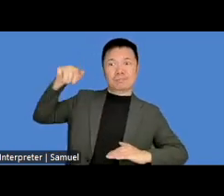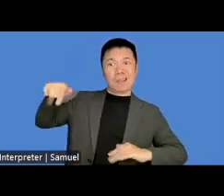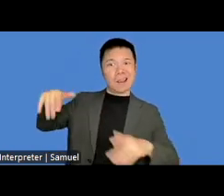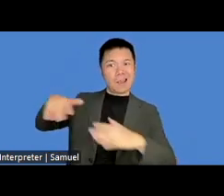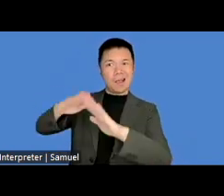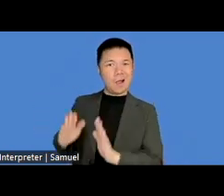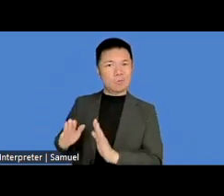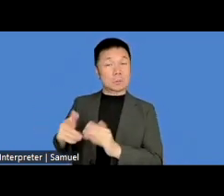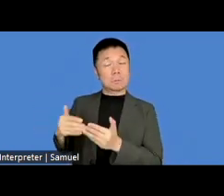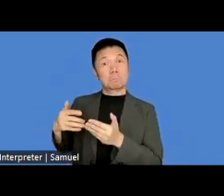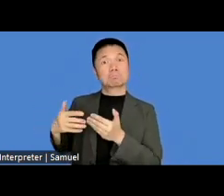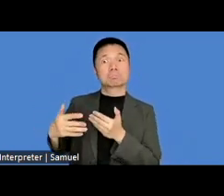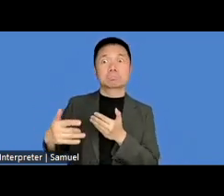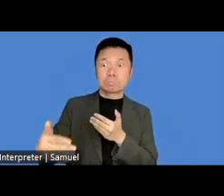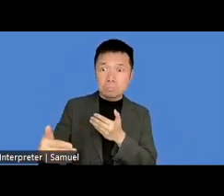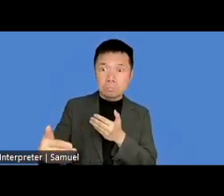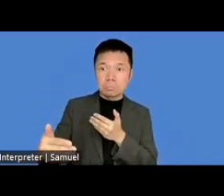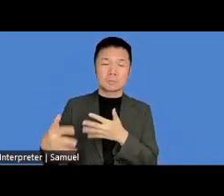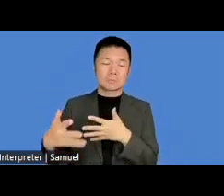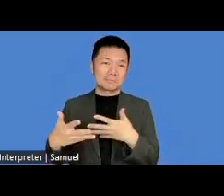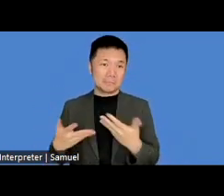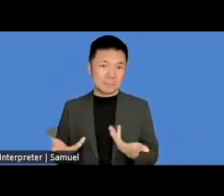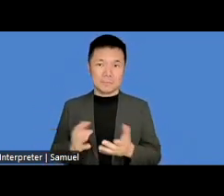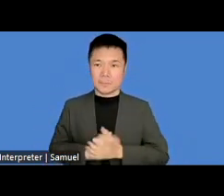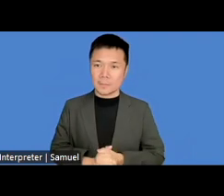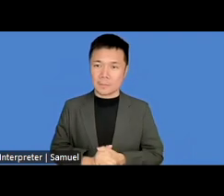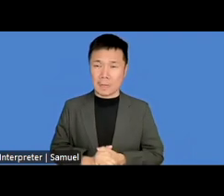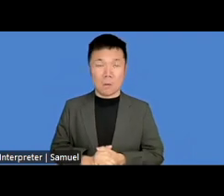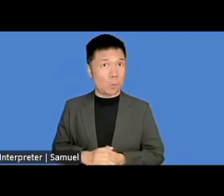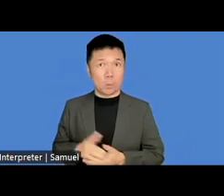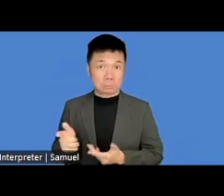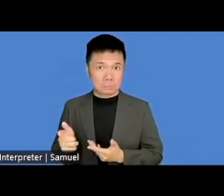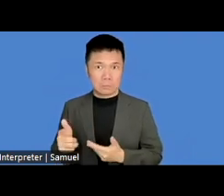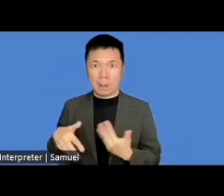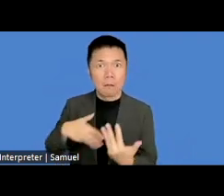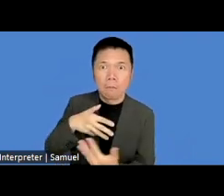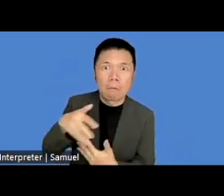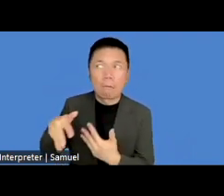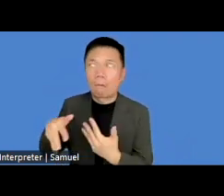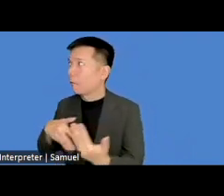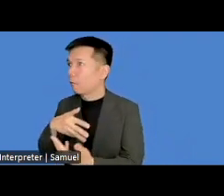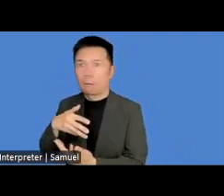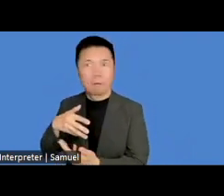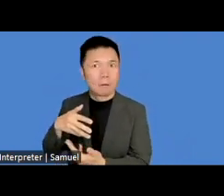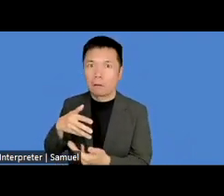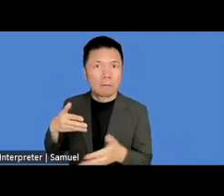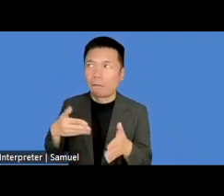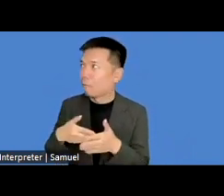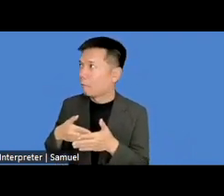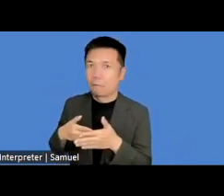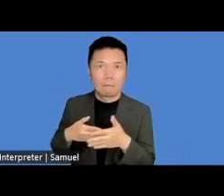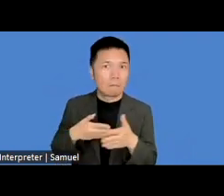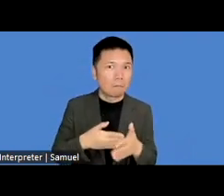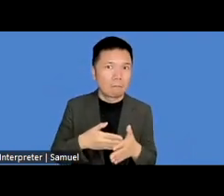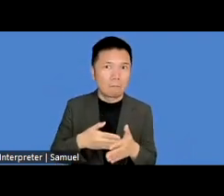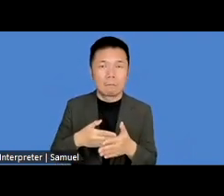shelters. And there are a lot of challenges which were viewed in these